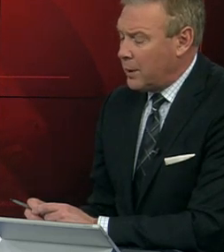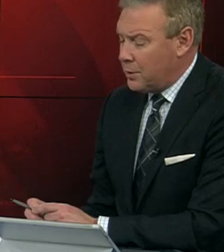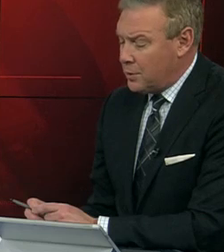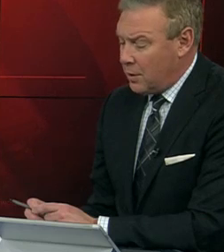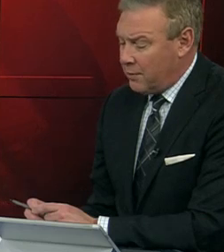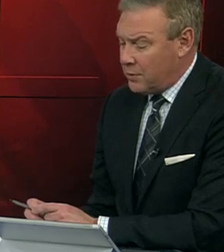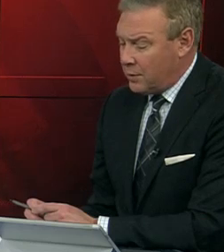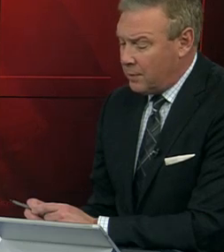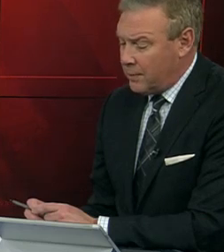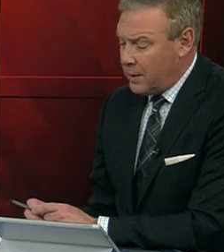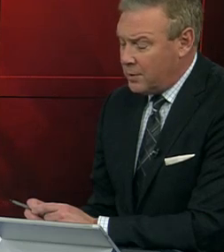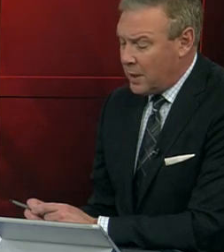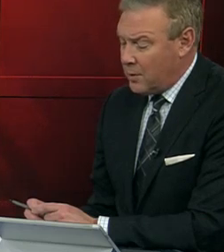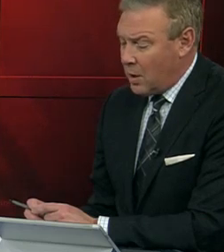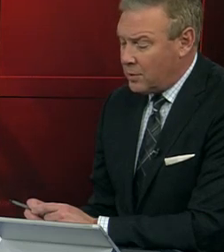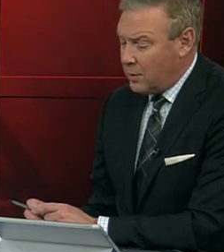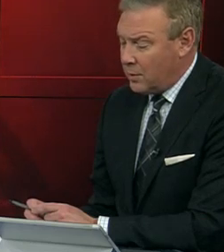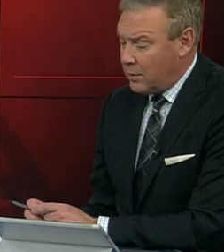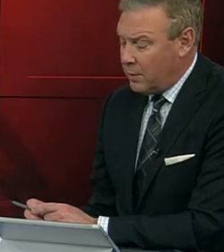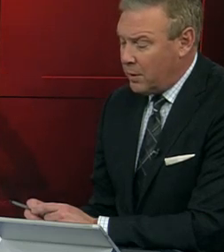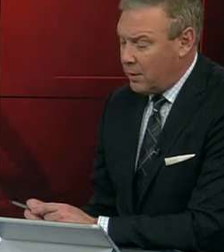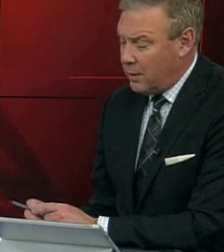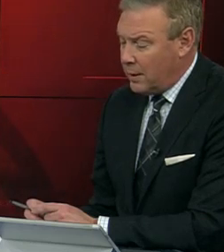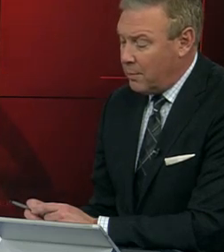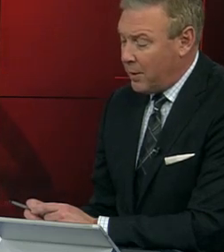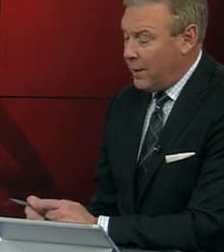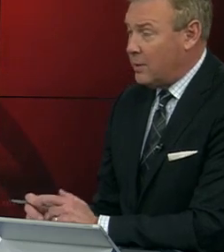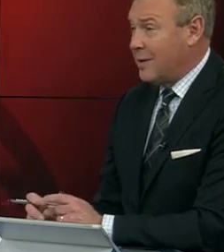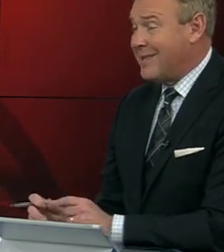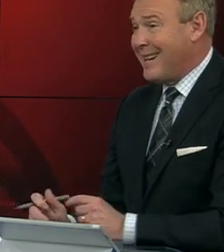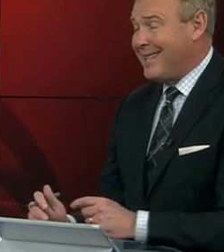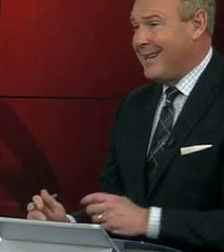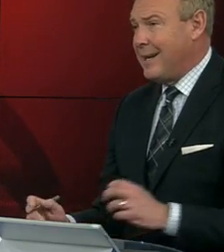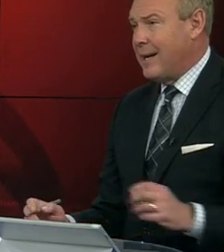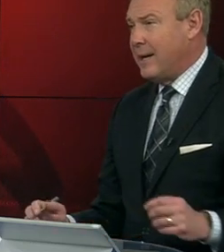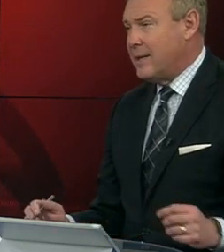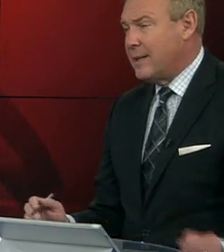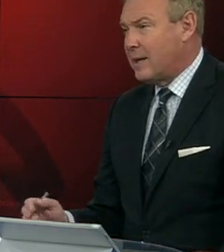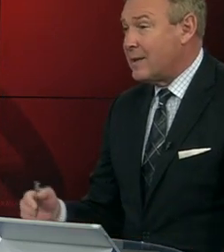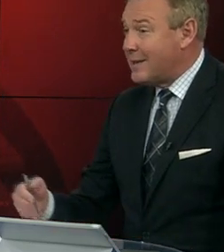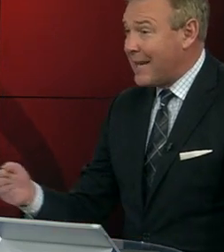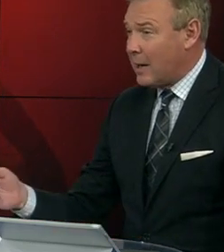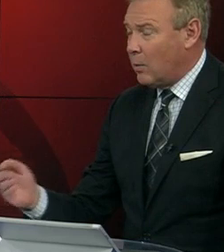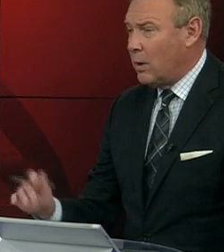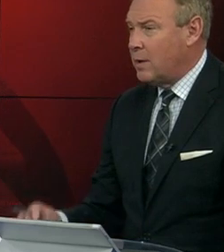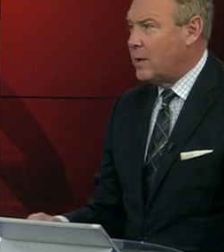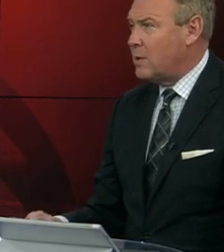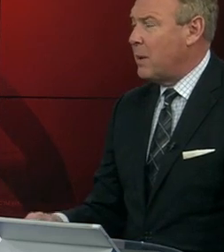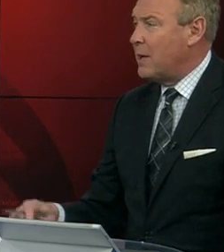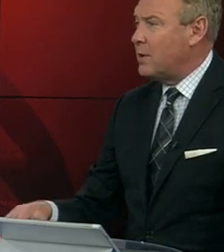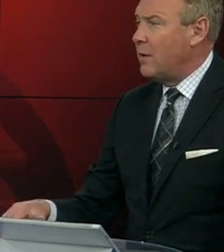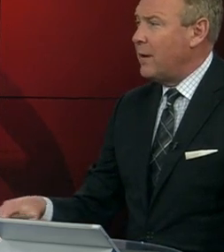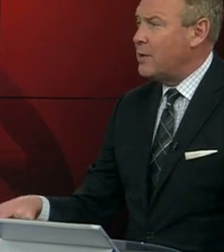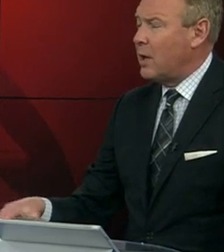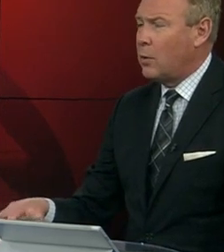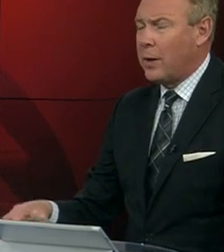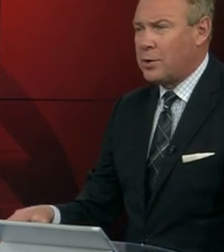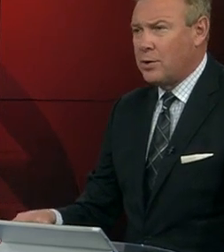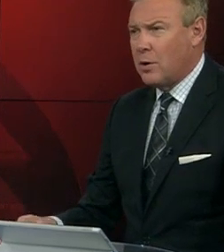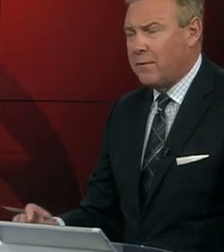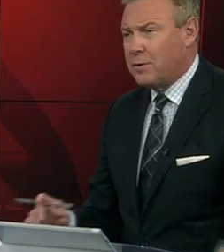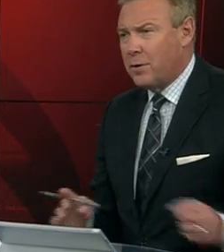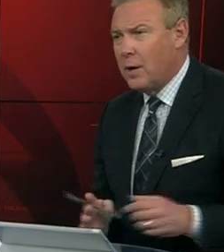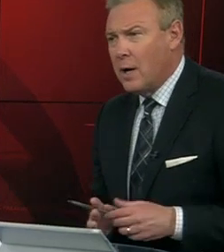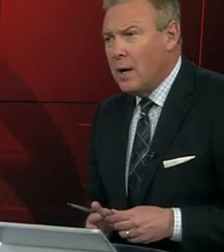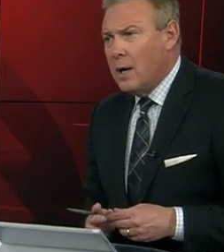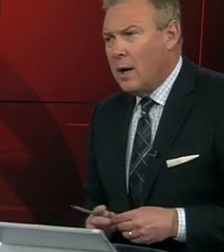55-year-old corrections officer, John Dawson, who had been in Marion since 1996, the second one to test positive as a